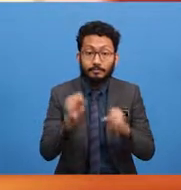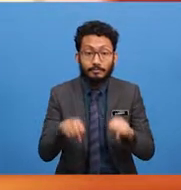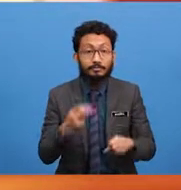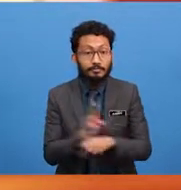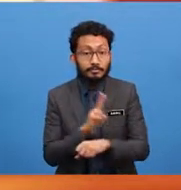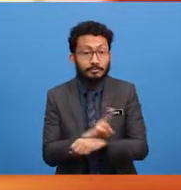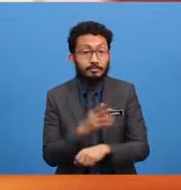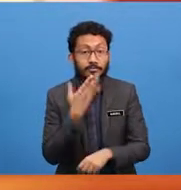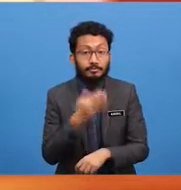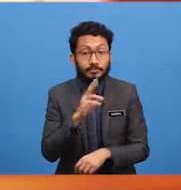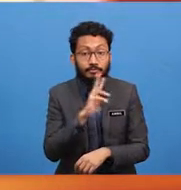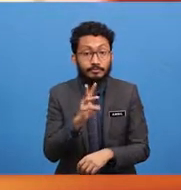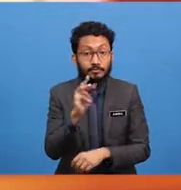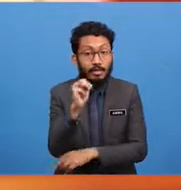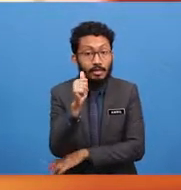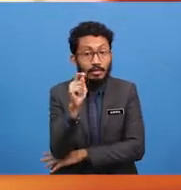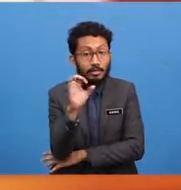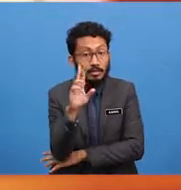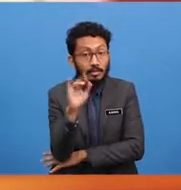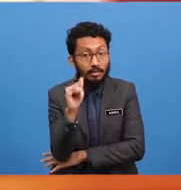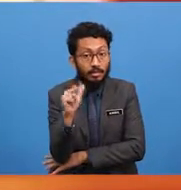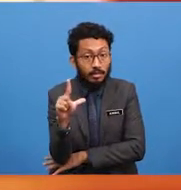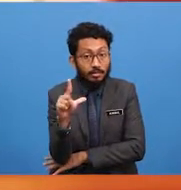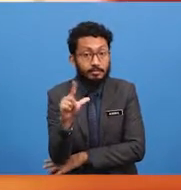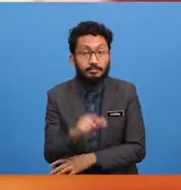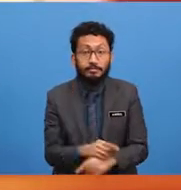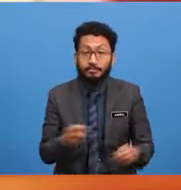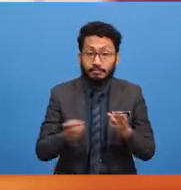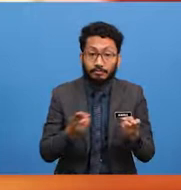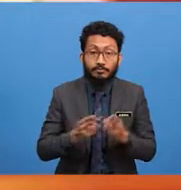colors and materials to describe your clothes.